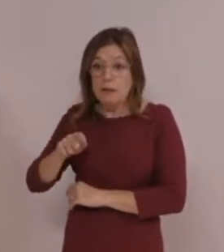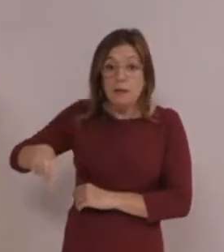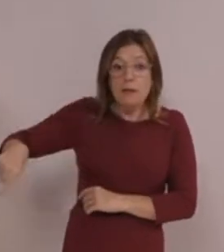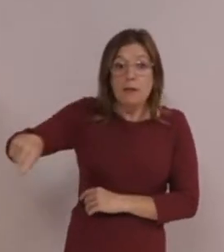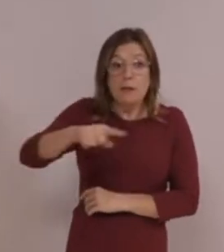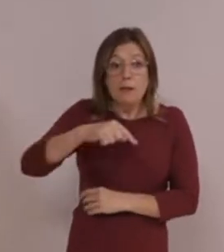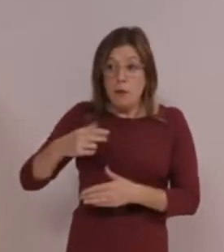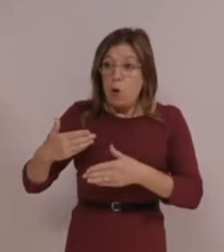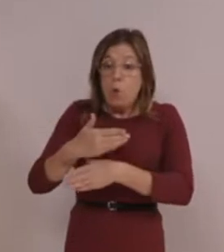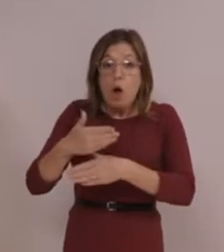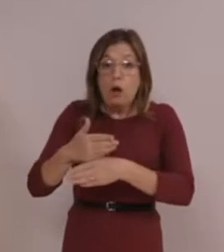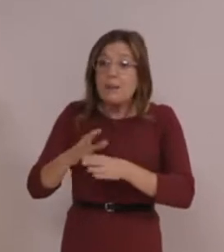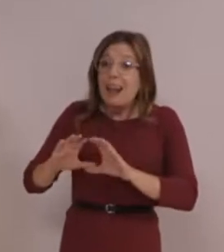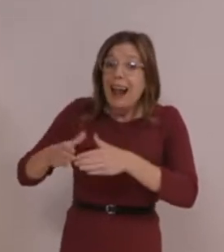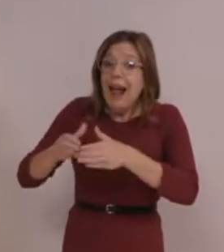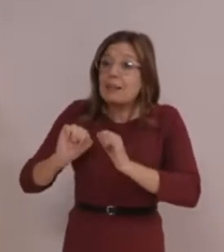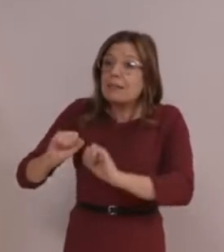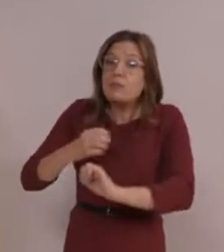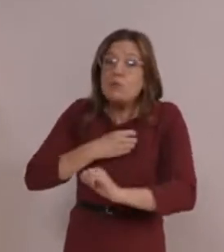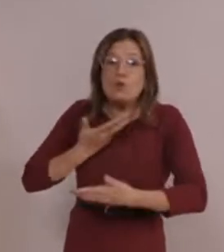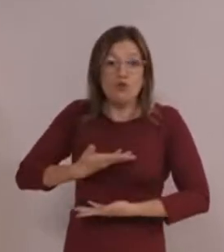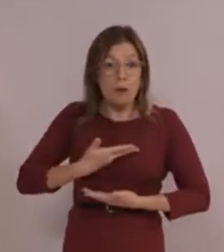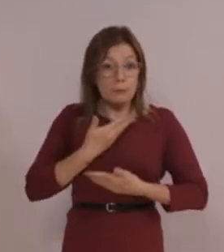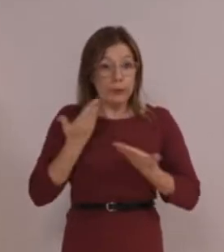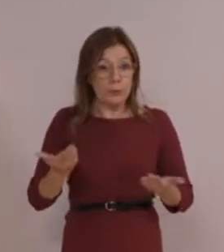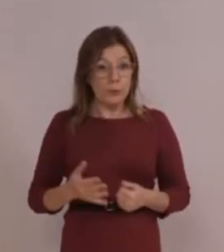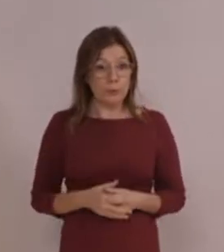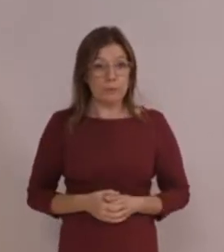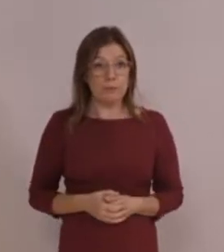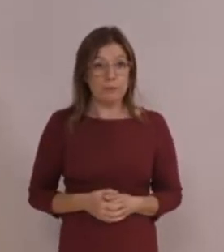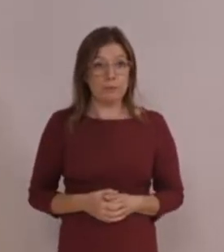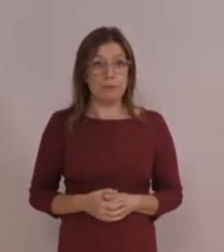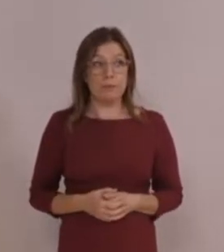Ukrainian workers of collective rights.